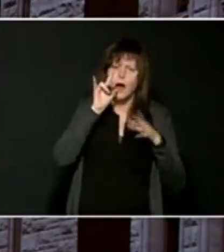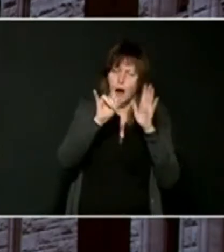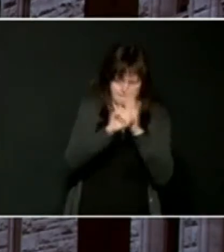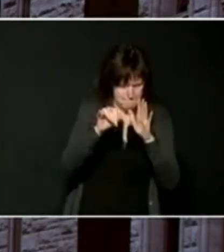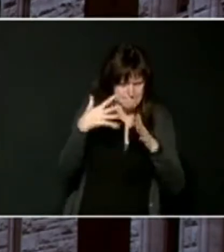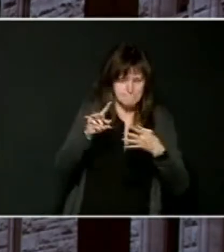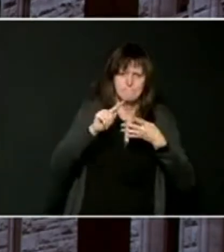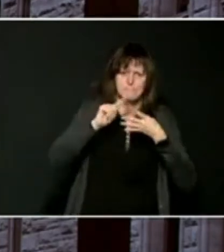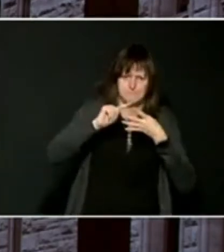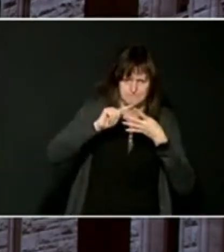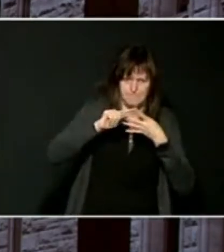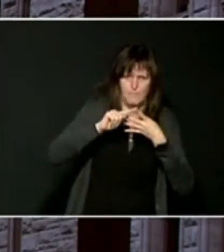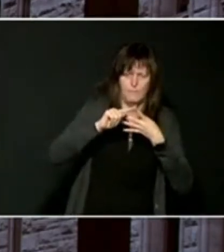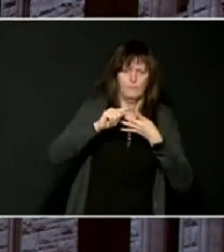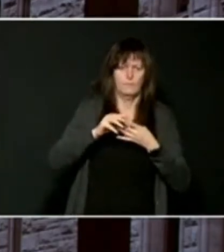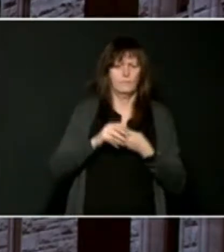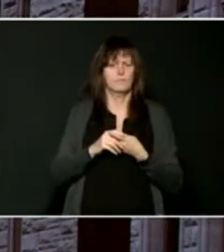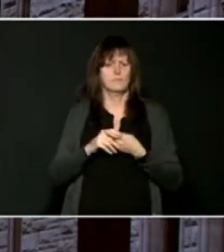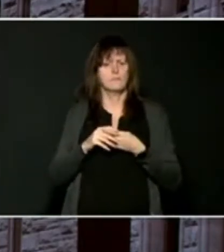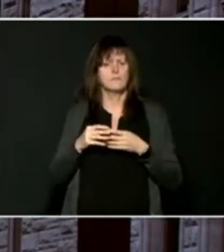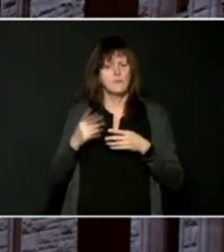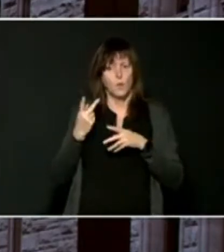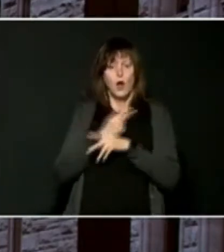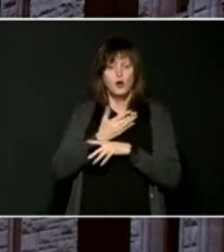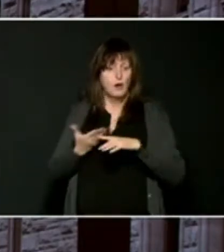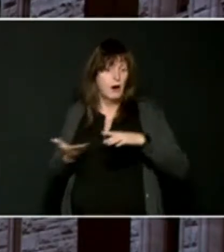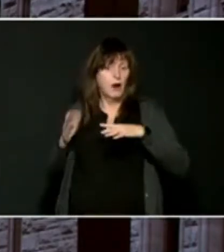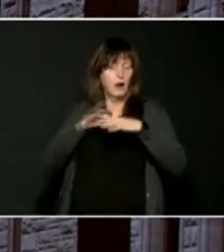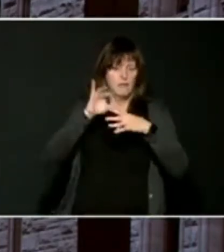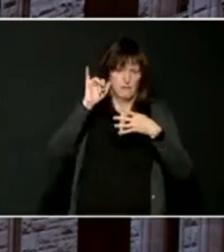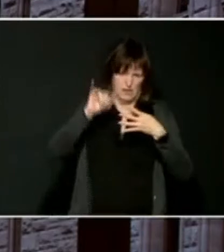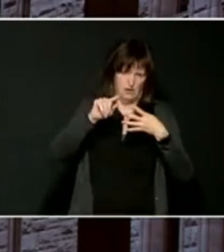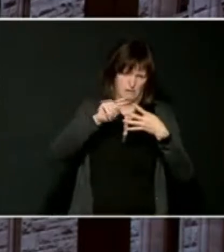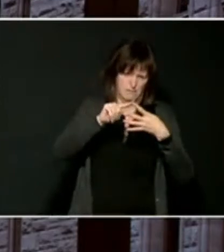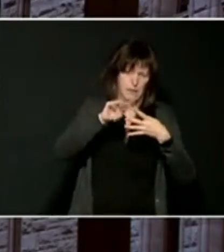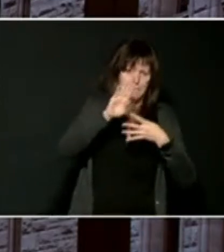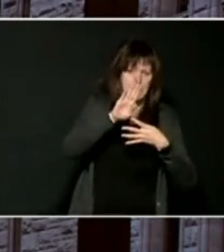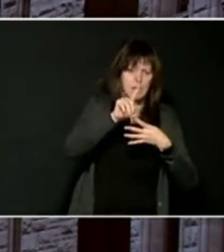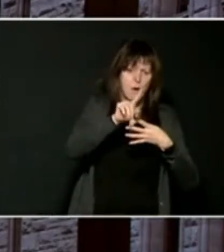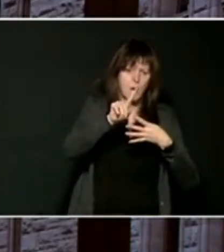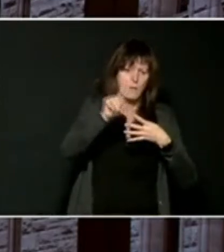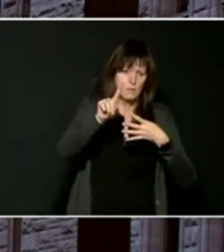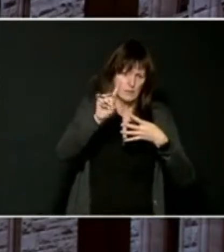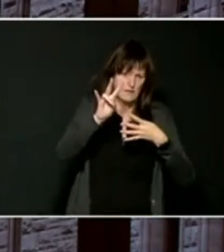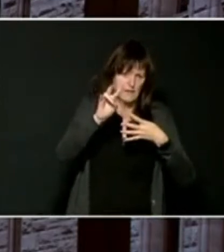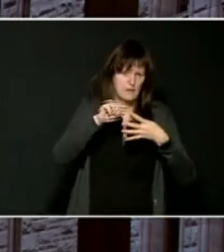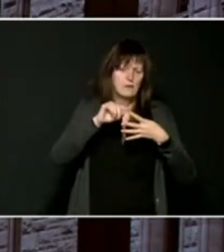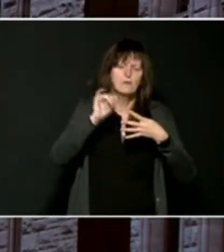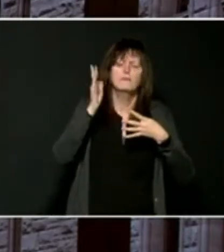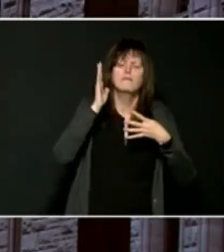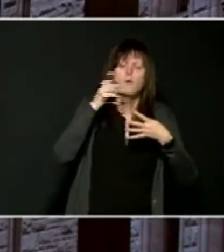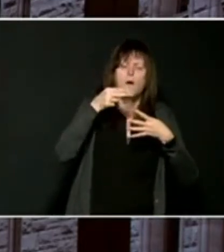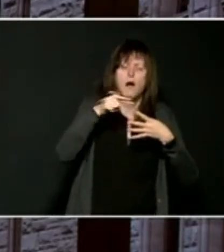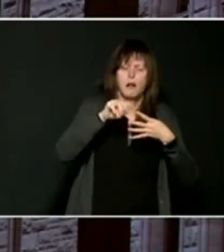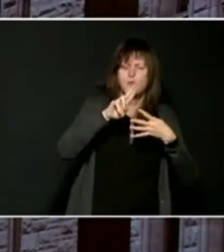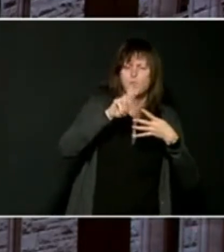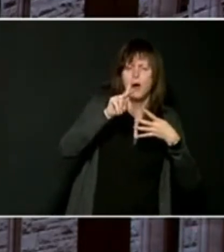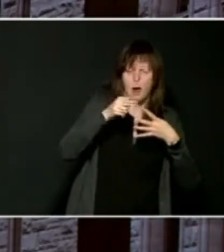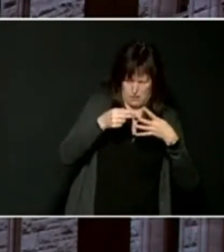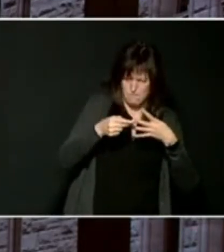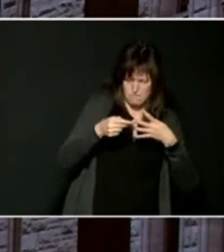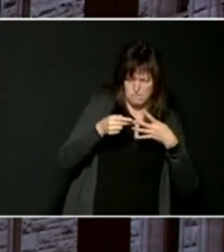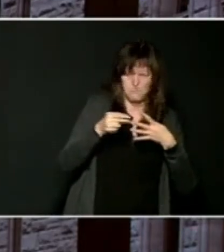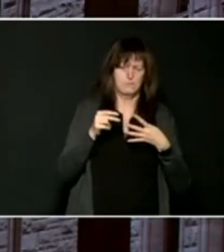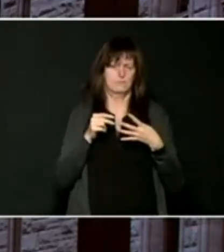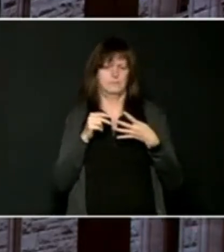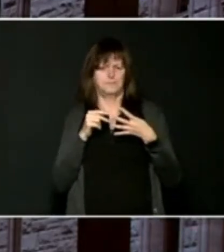The largest increase we're seeing is in the B117, the so-called one that was identified first in the UK, and that